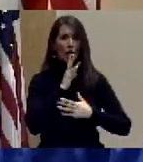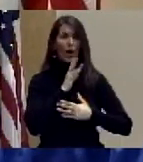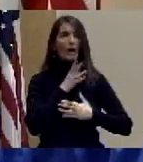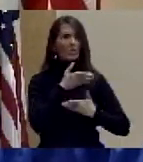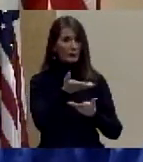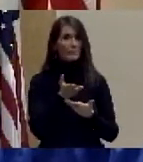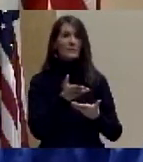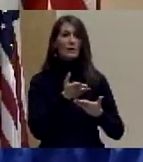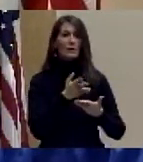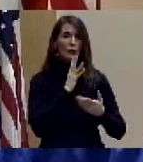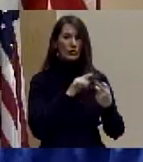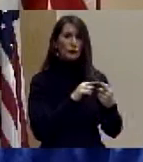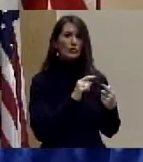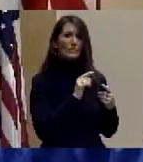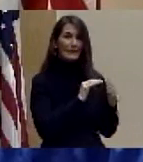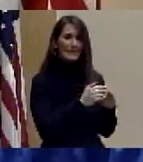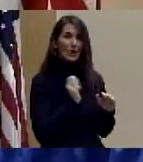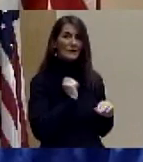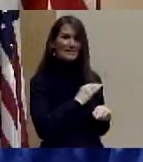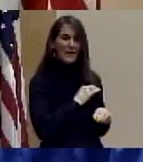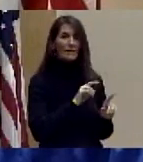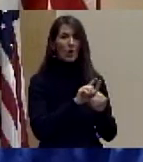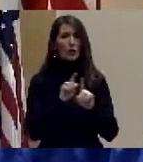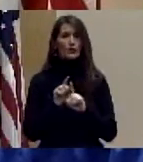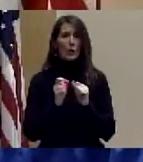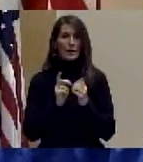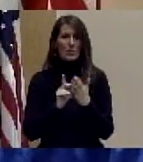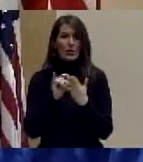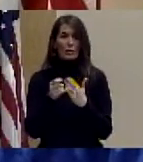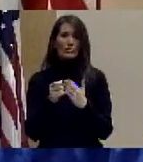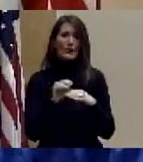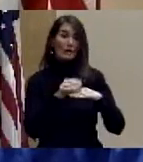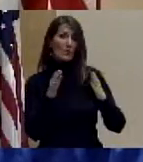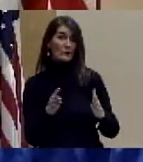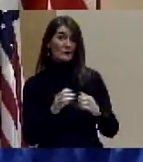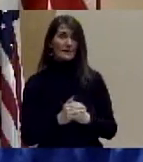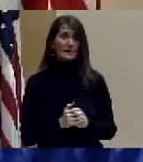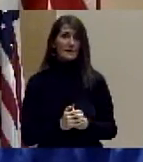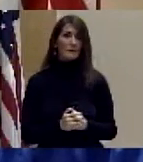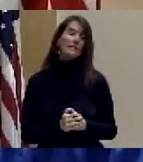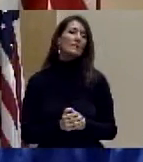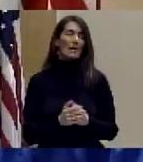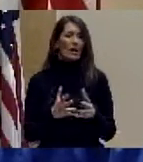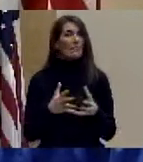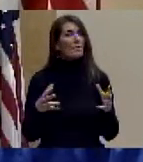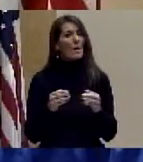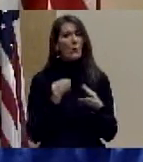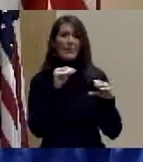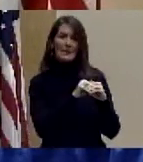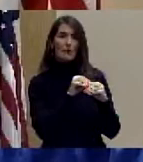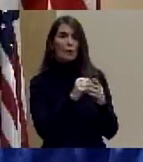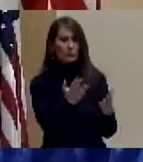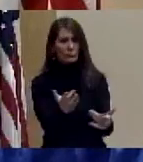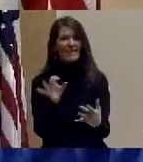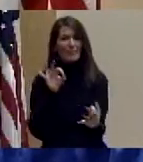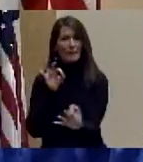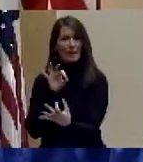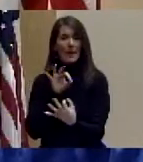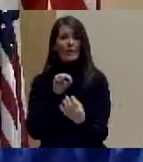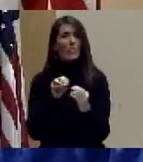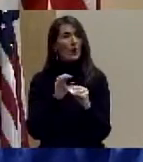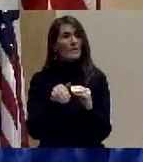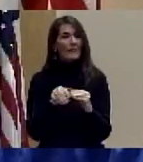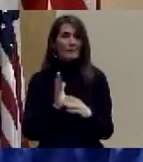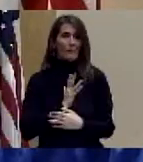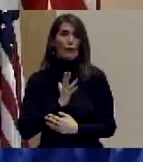our town staff and with the project consultants, and it provides much more input than we would receive in a traditional